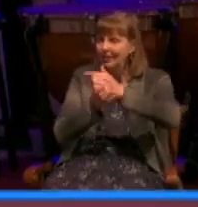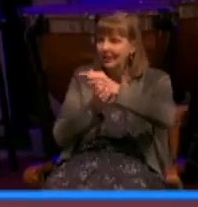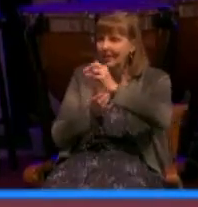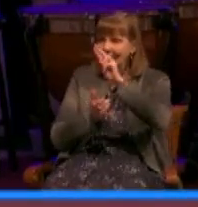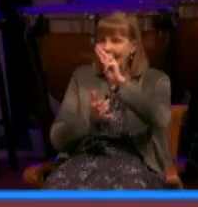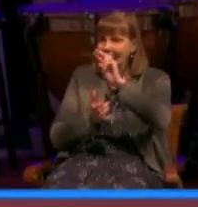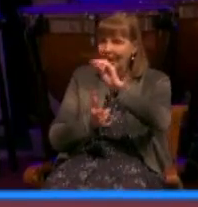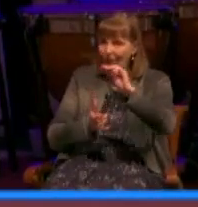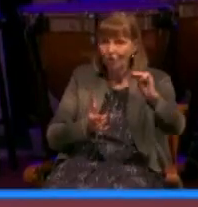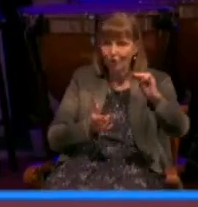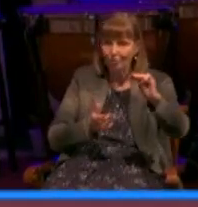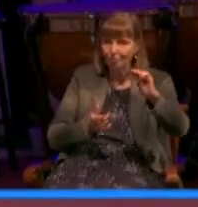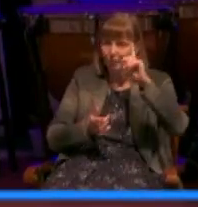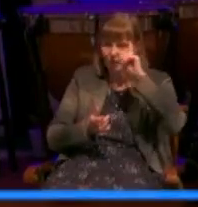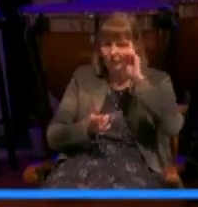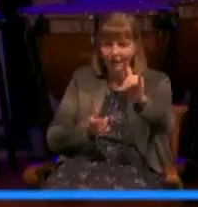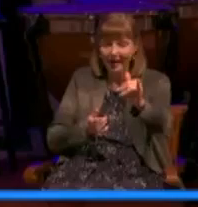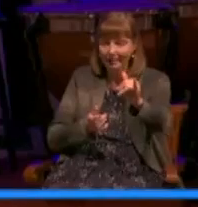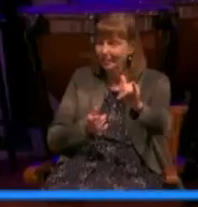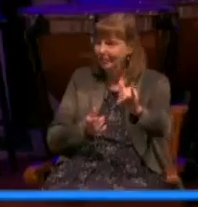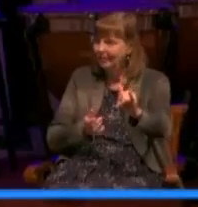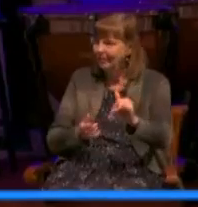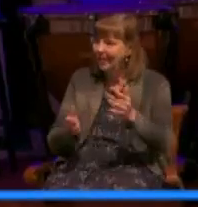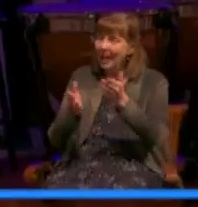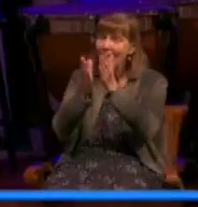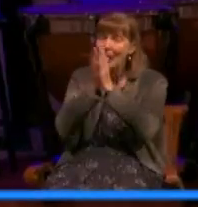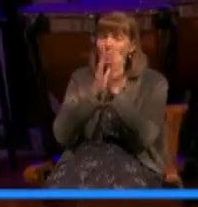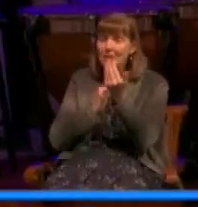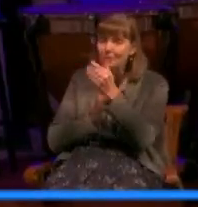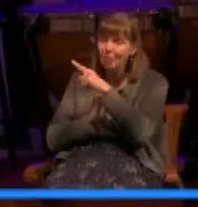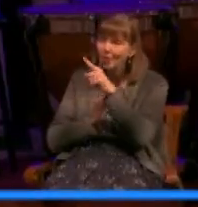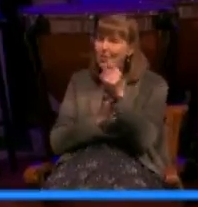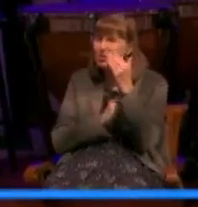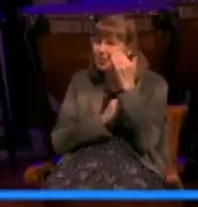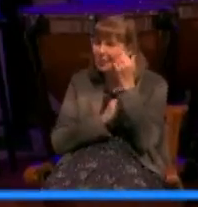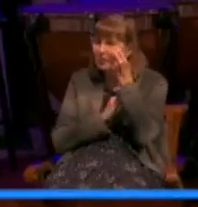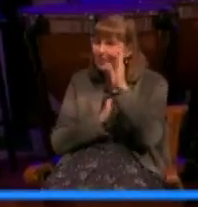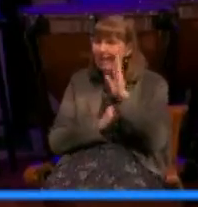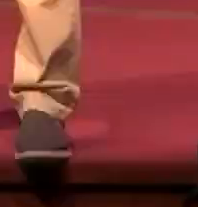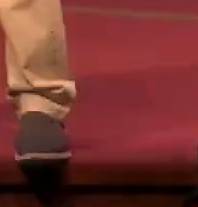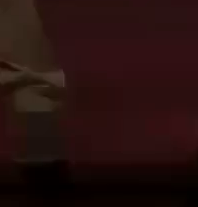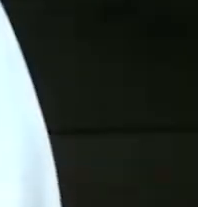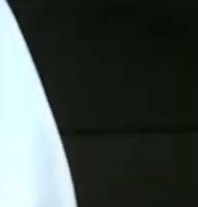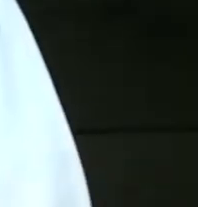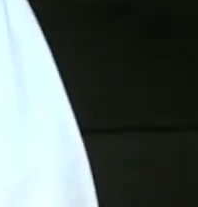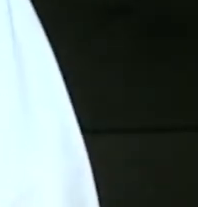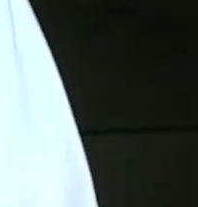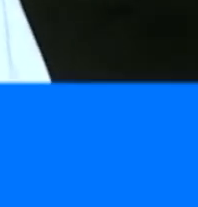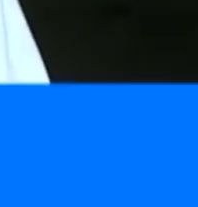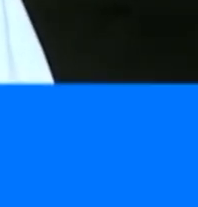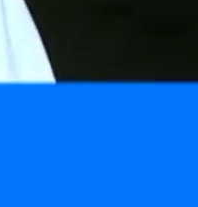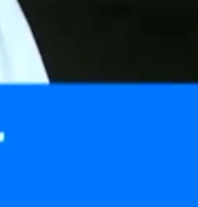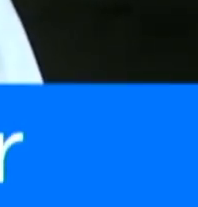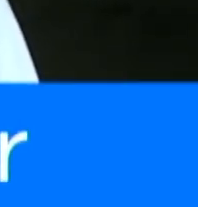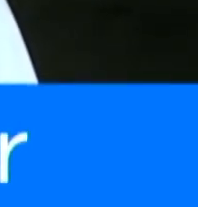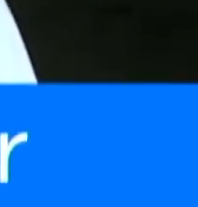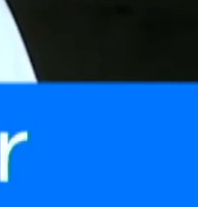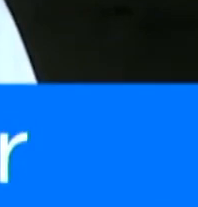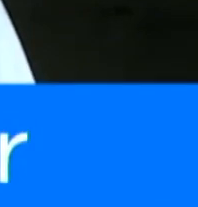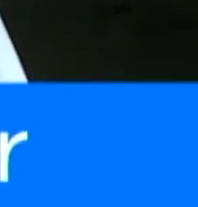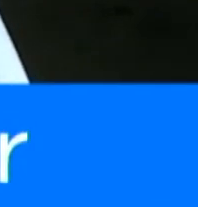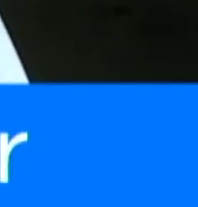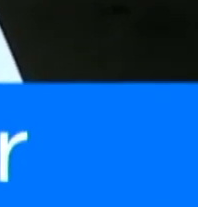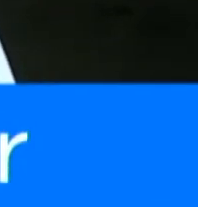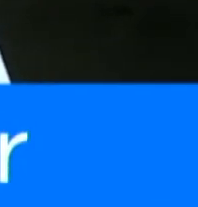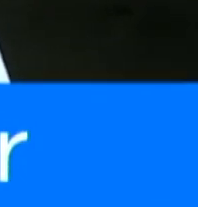morning that you know the God who keeps his promises. Would you bow your heads? Hey, I'm Pastor Corey, and I just